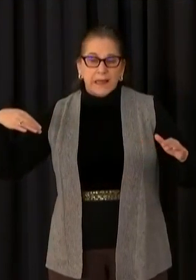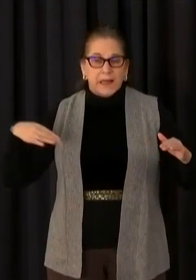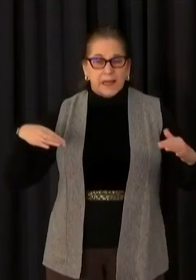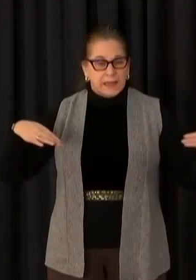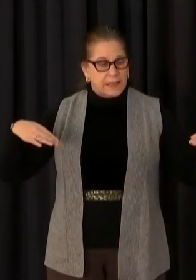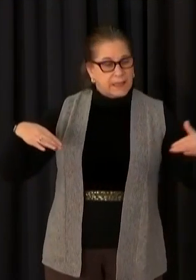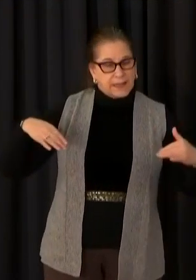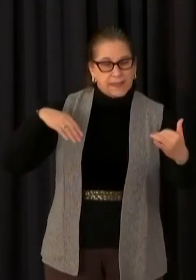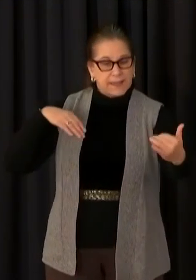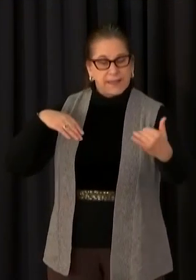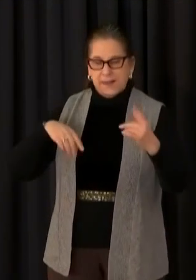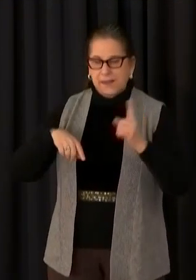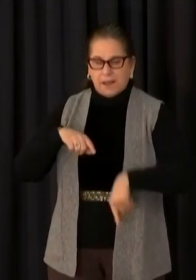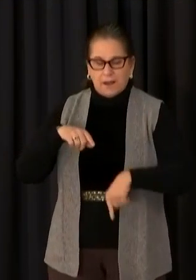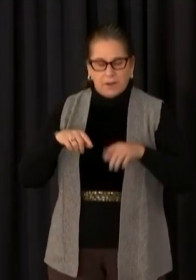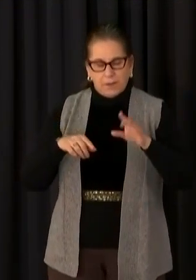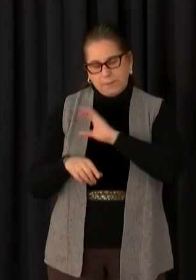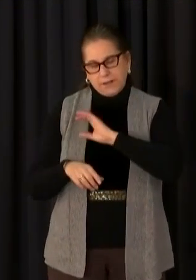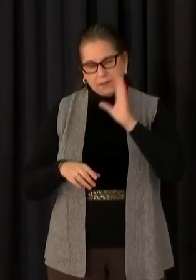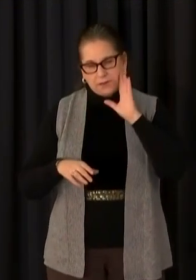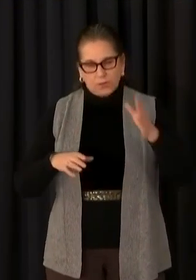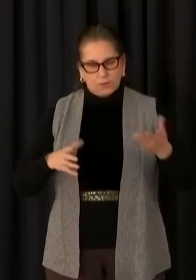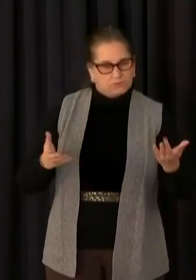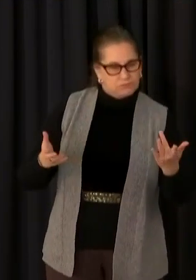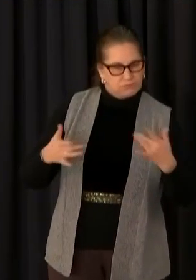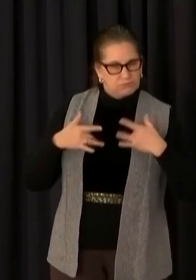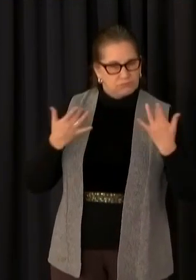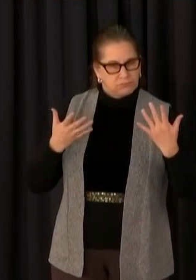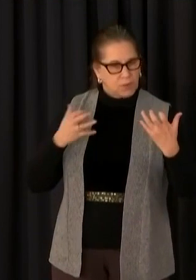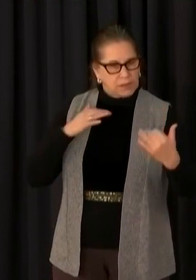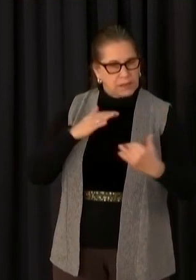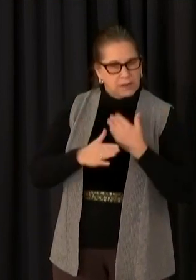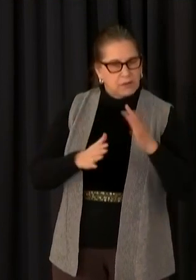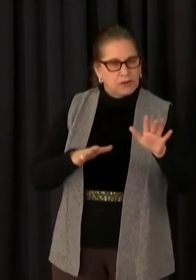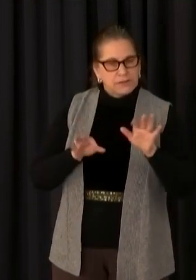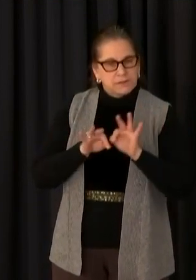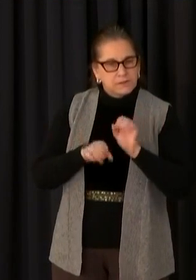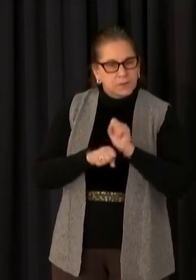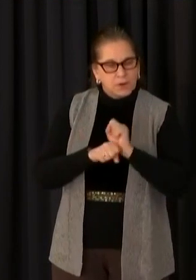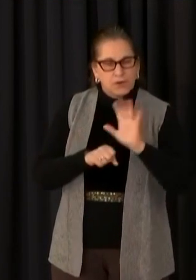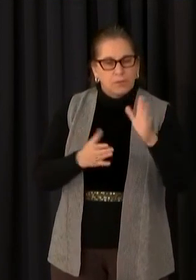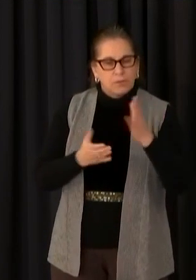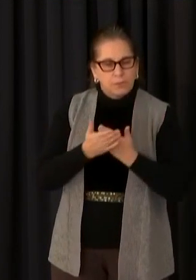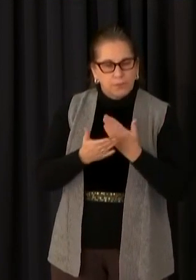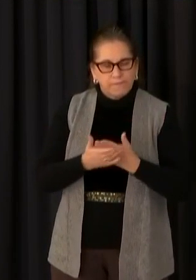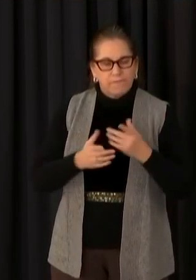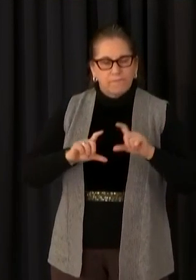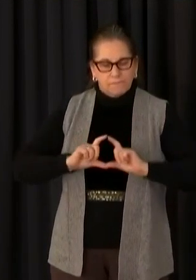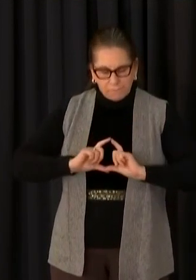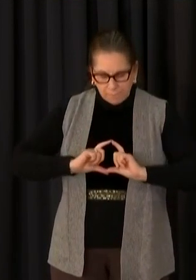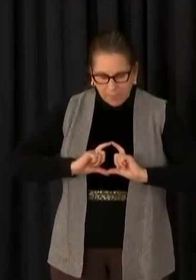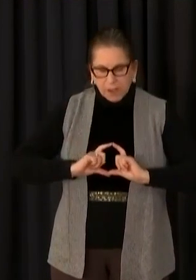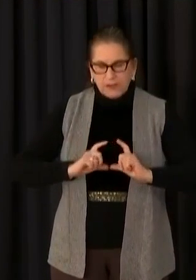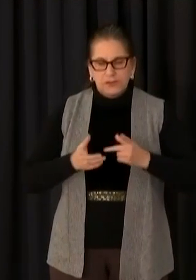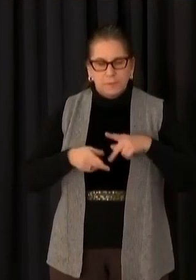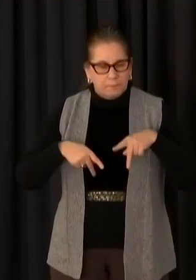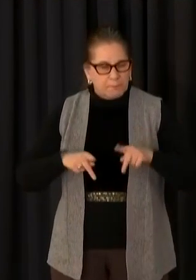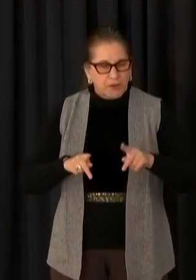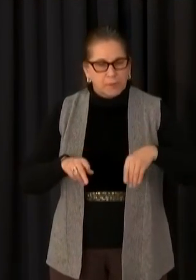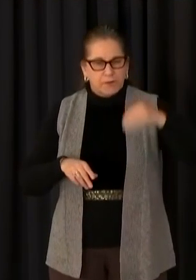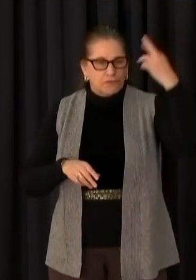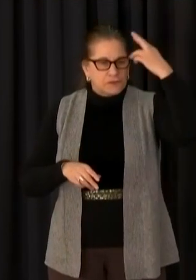do that. We also want to amplify this information that we received from the Secret